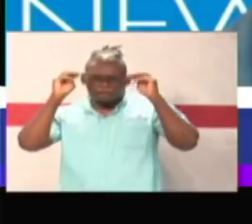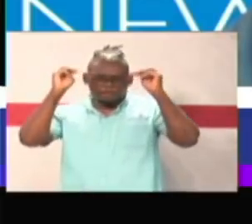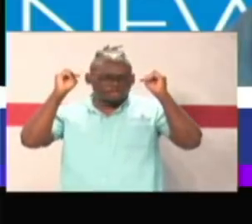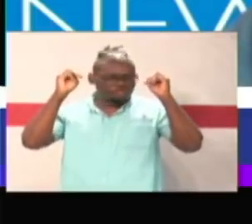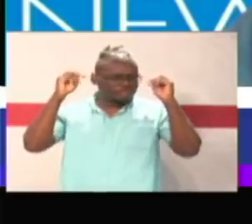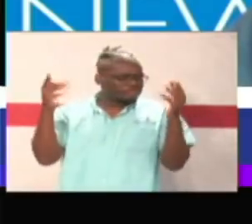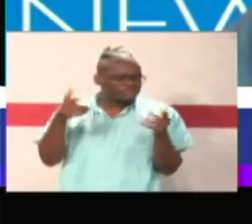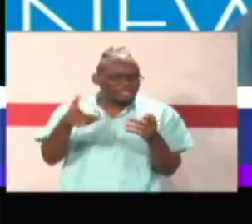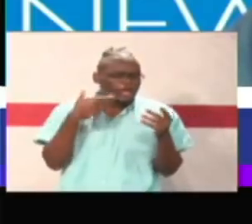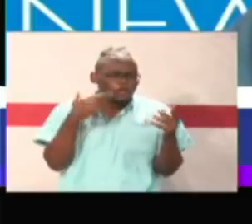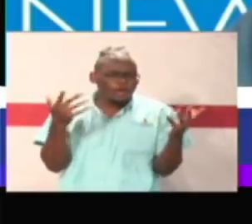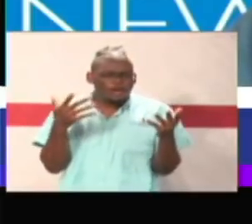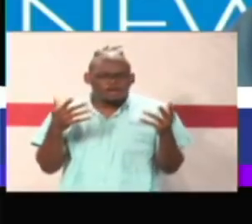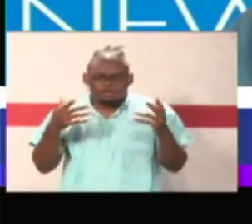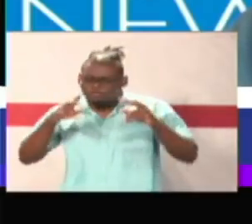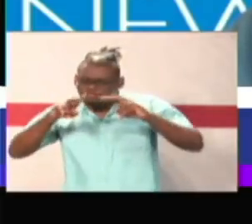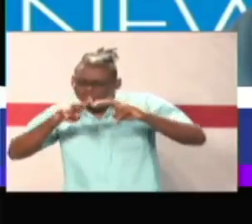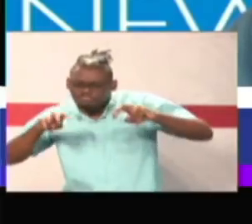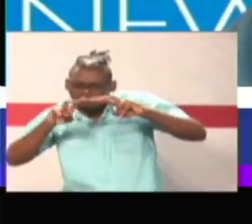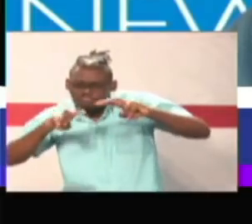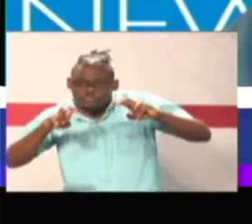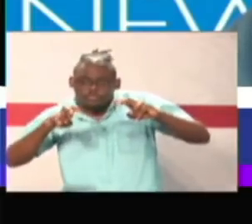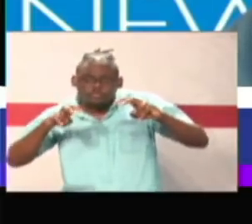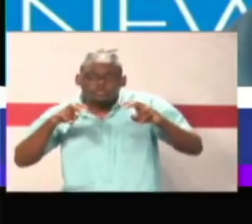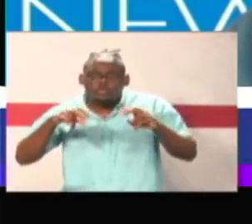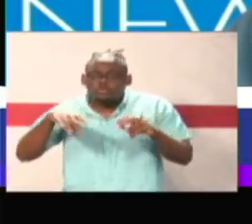say where these new cases are coming from?